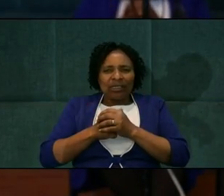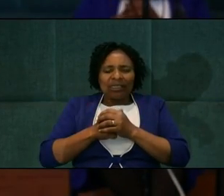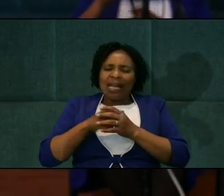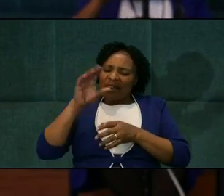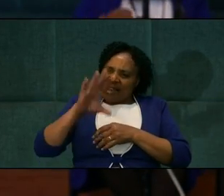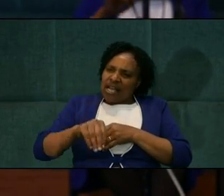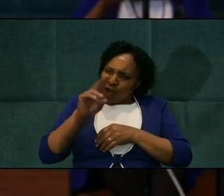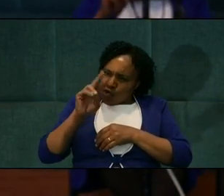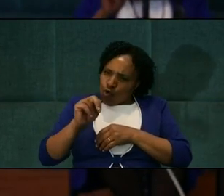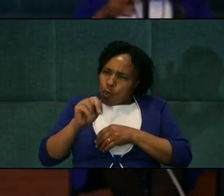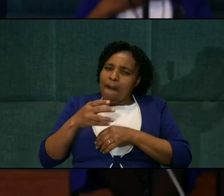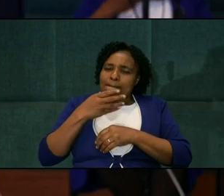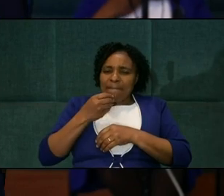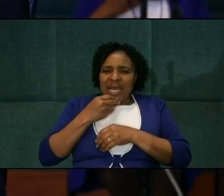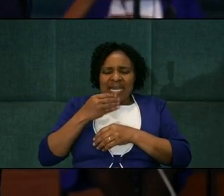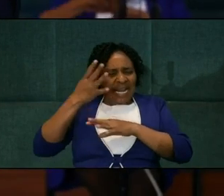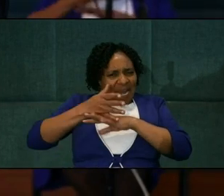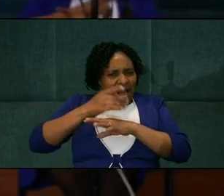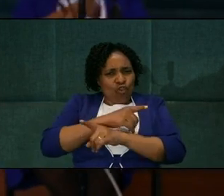man deceive you.